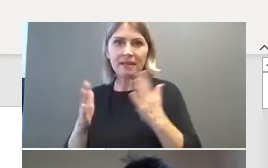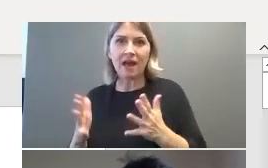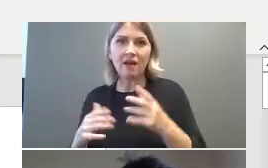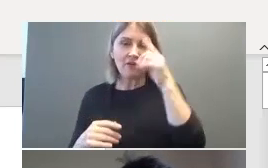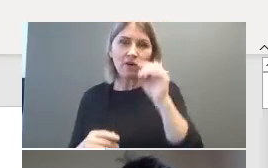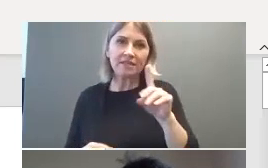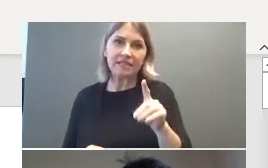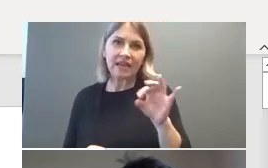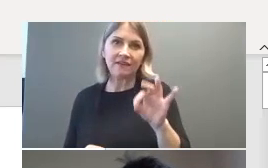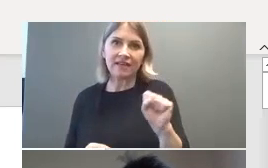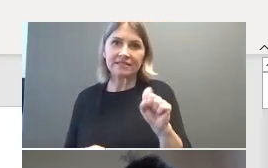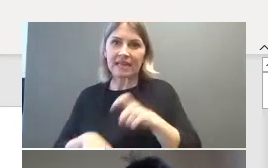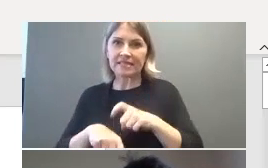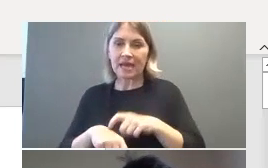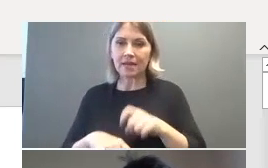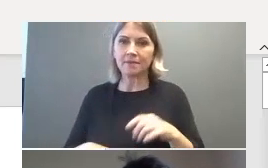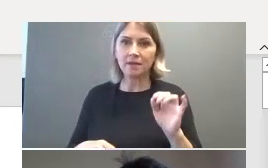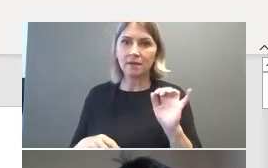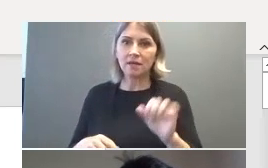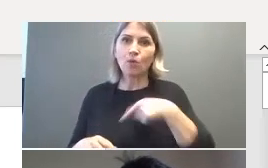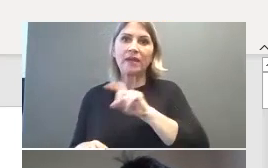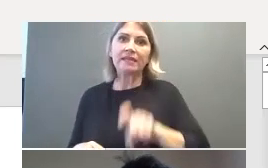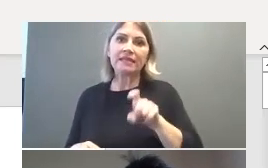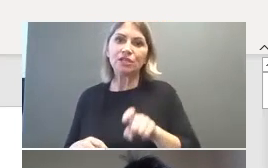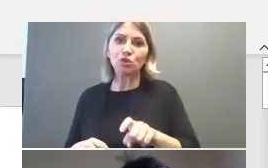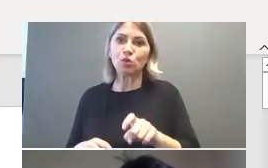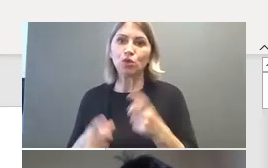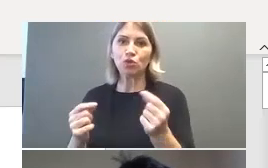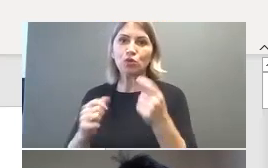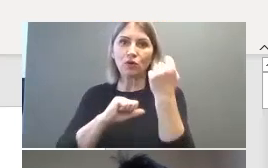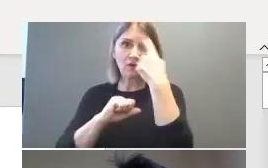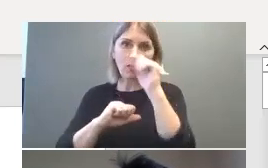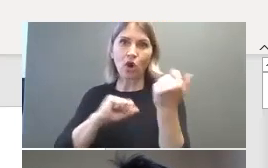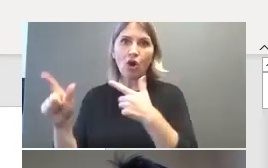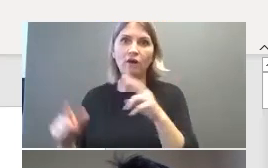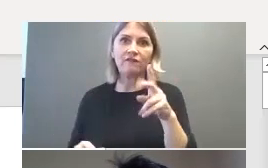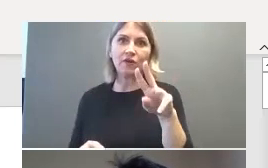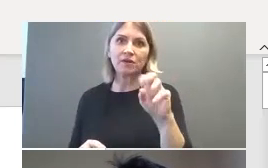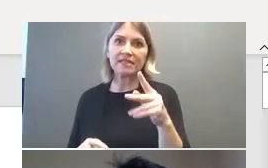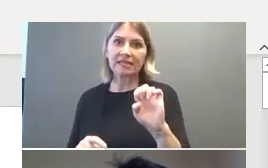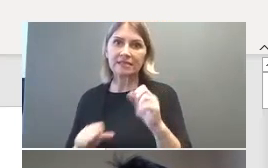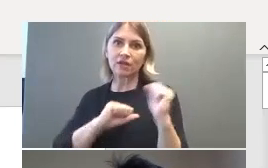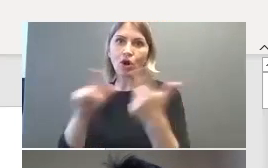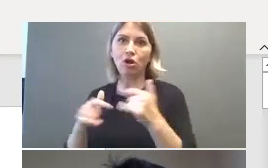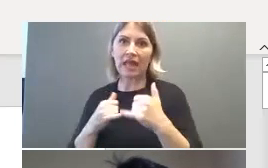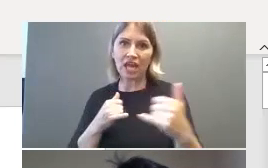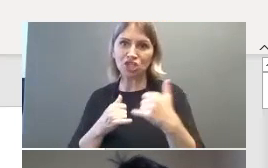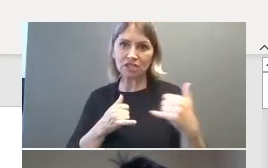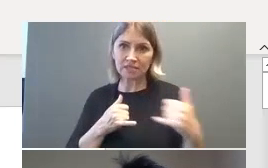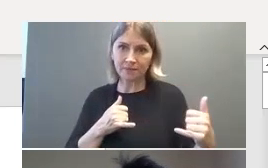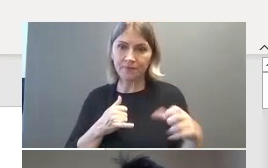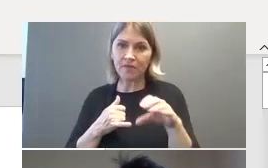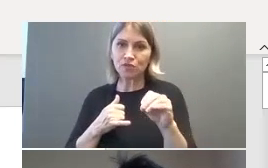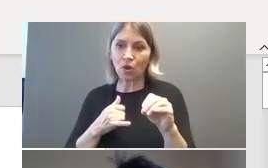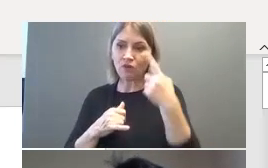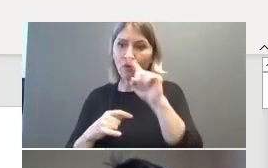time complexity was V plus E, right? We need to cover for every vertex and for every edge that is still not, so for every